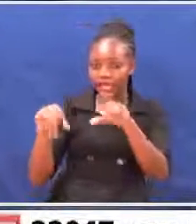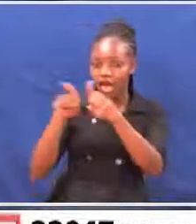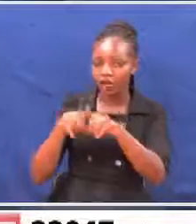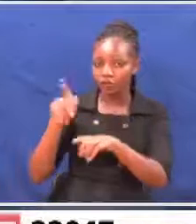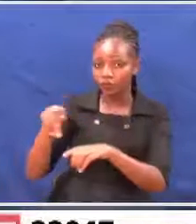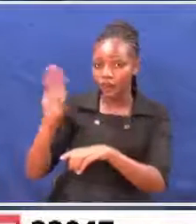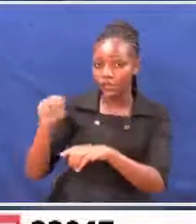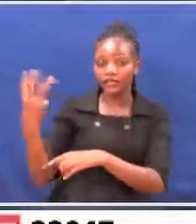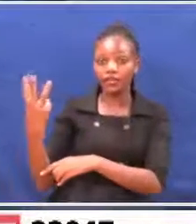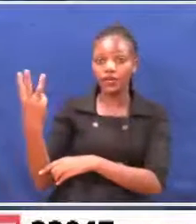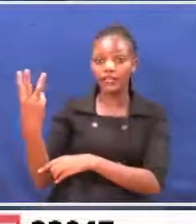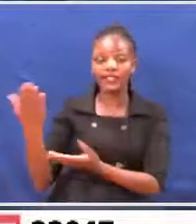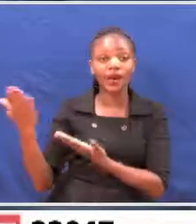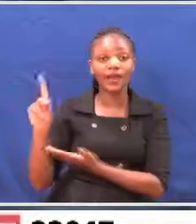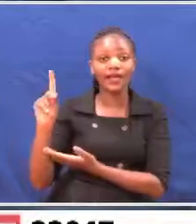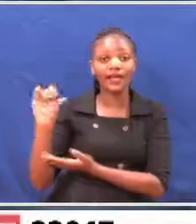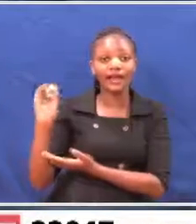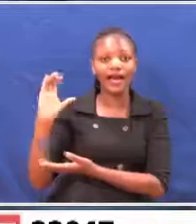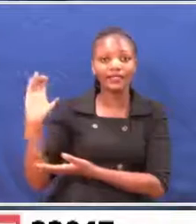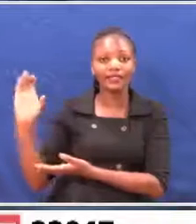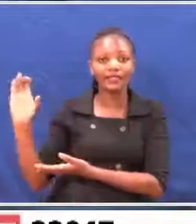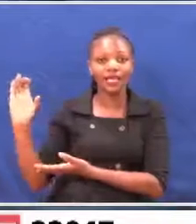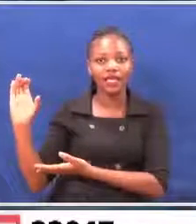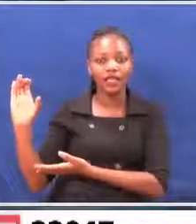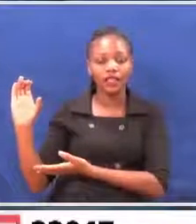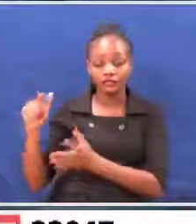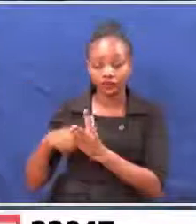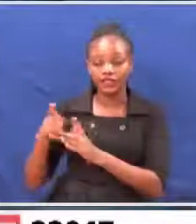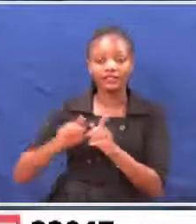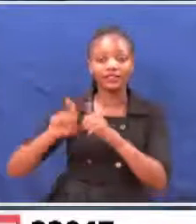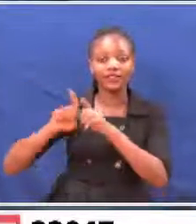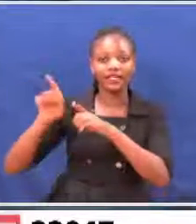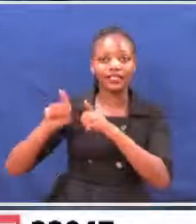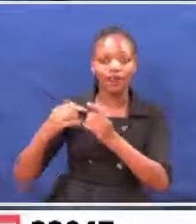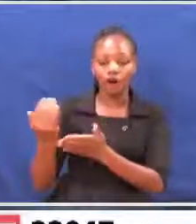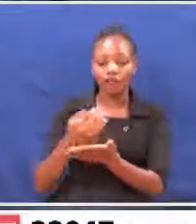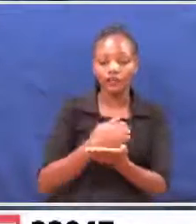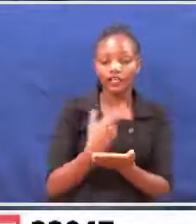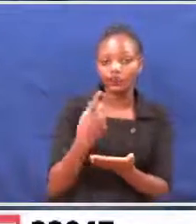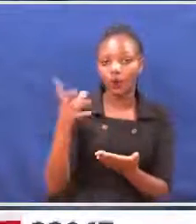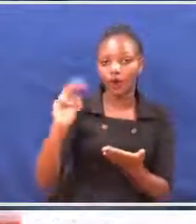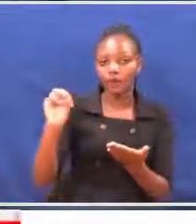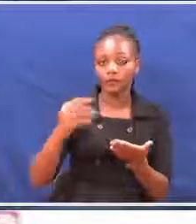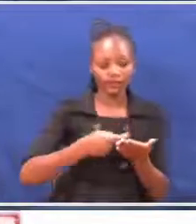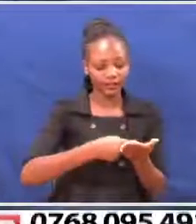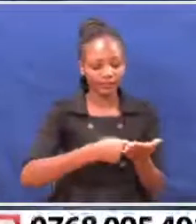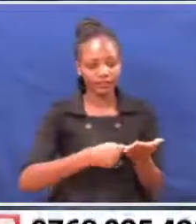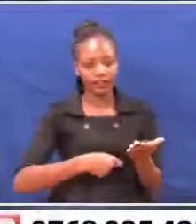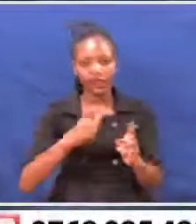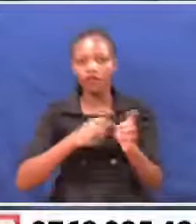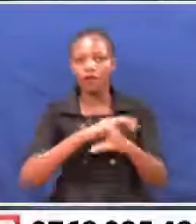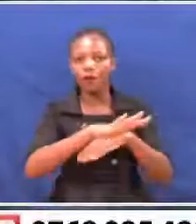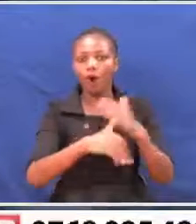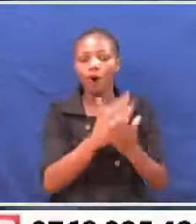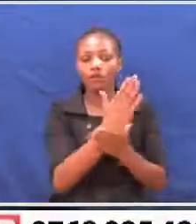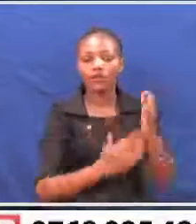Wednesday at KICC to begin this journey of correcting signatures from all